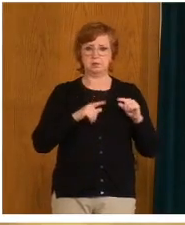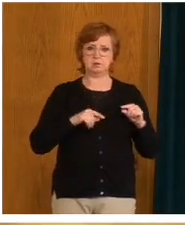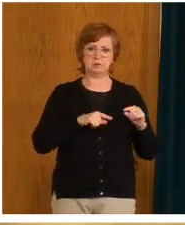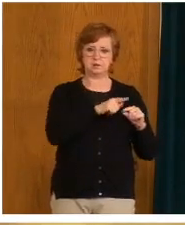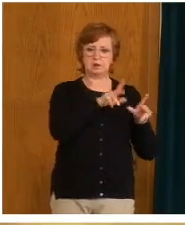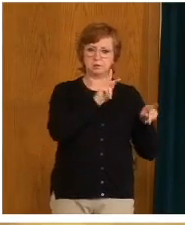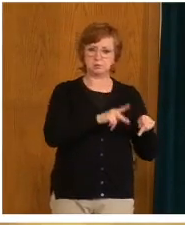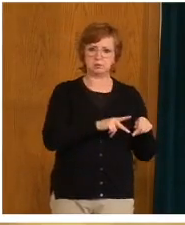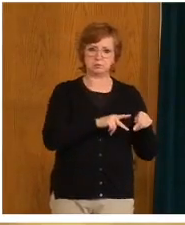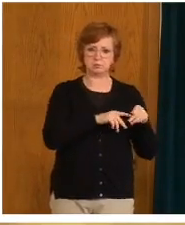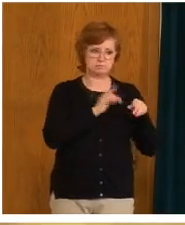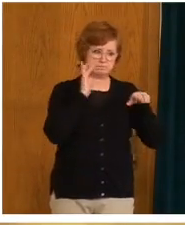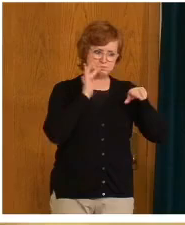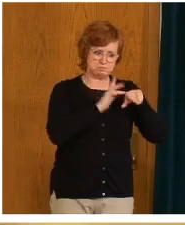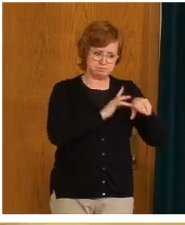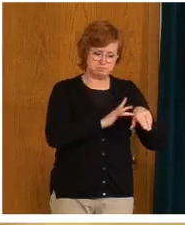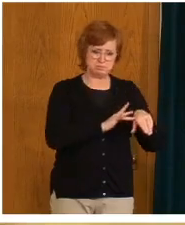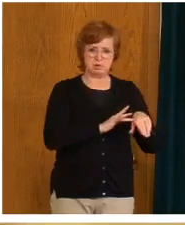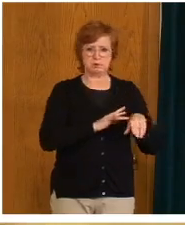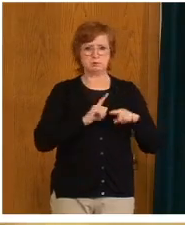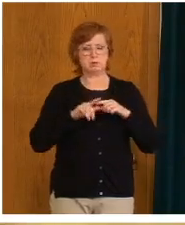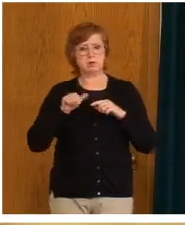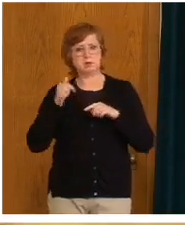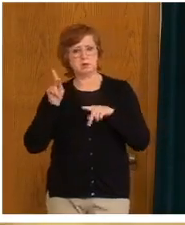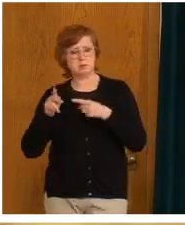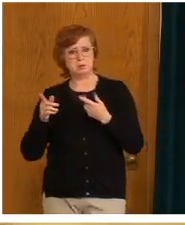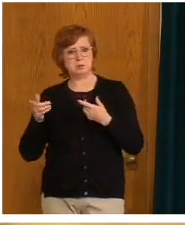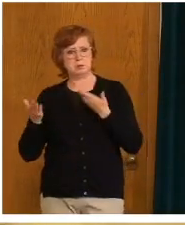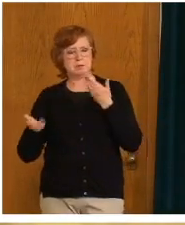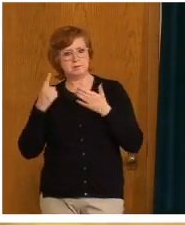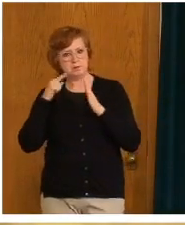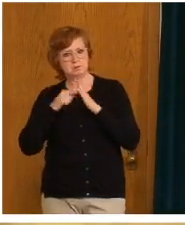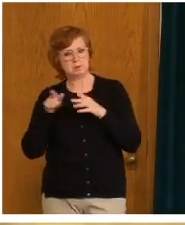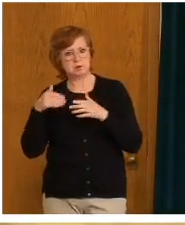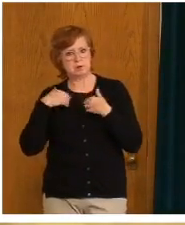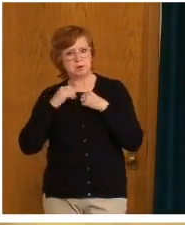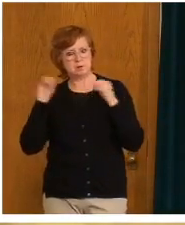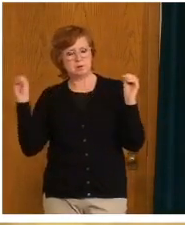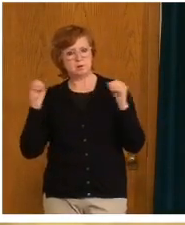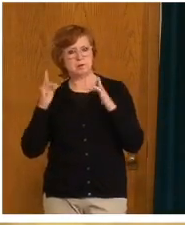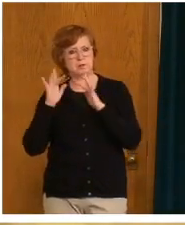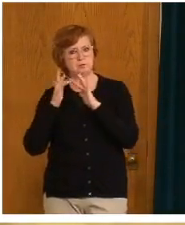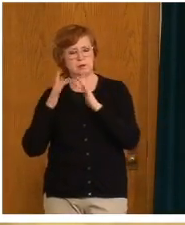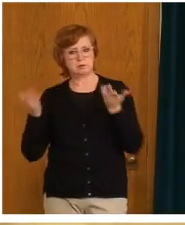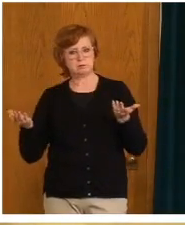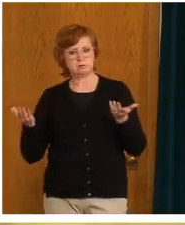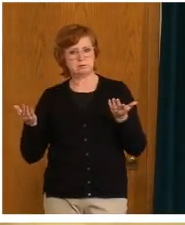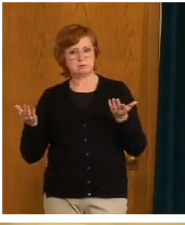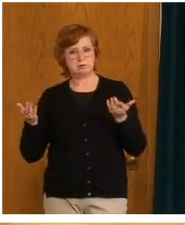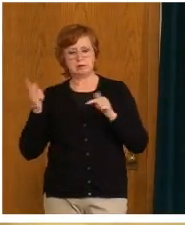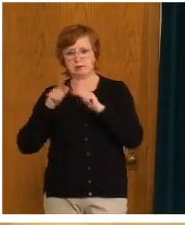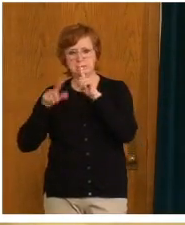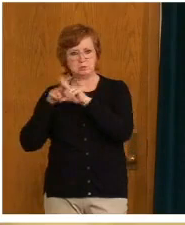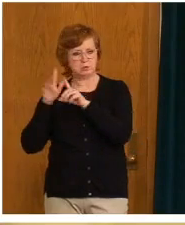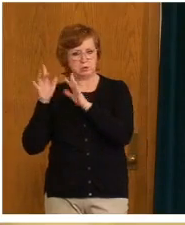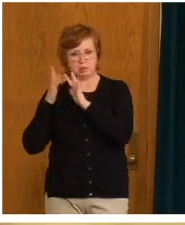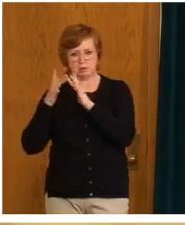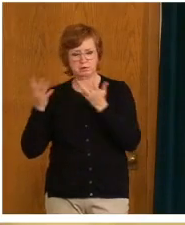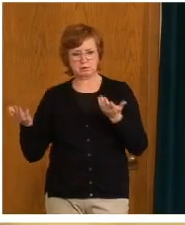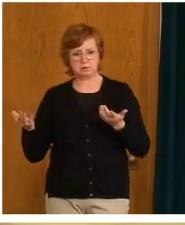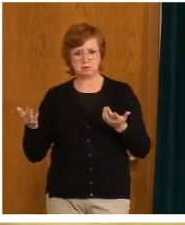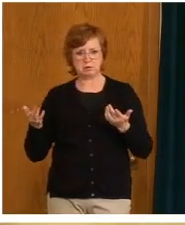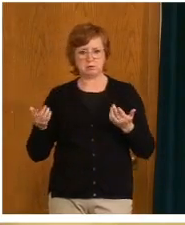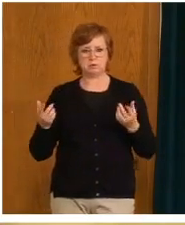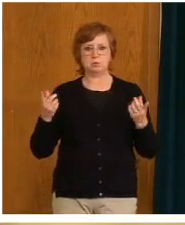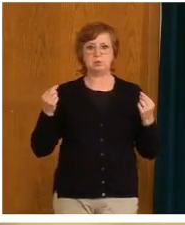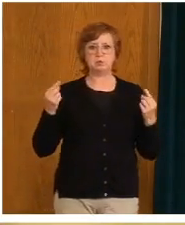getting a vaccine or don't have, for example, internet access. What are some things we're trying to do to make sure that everyone has a fair chance to get the